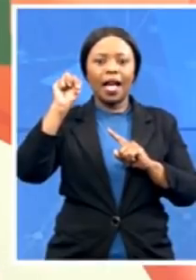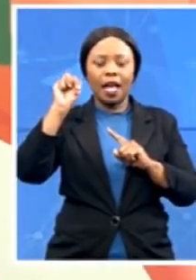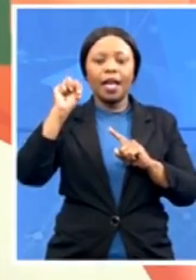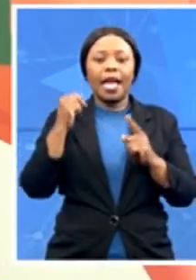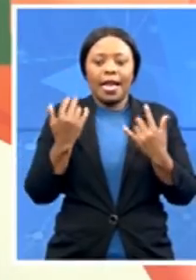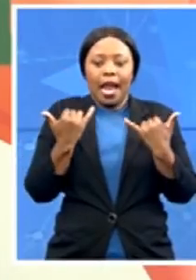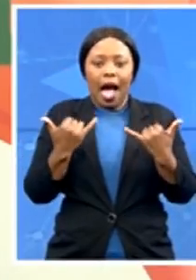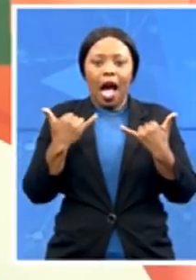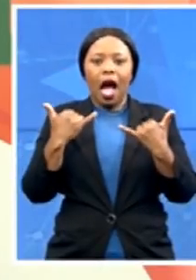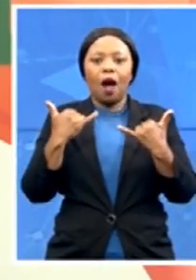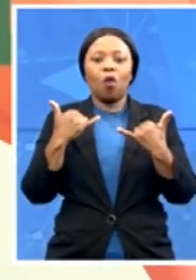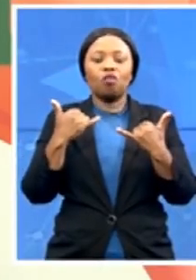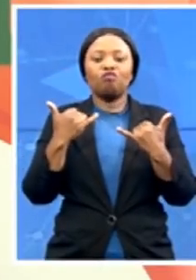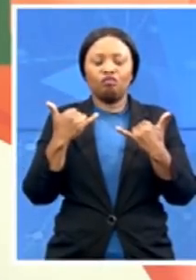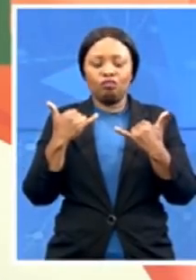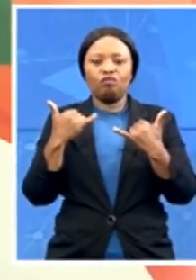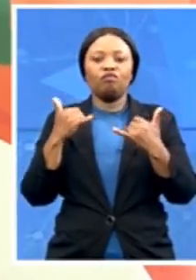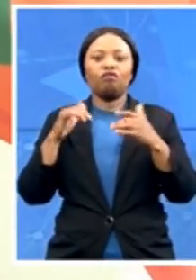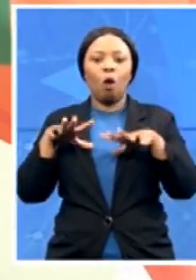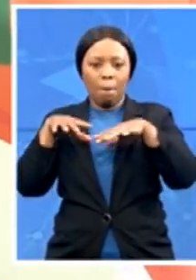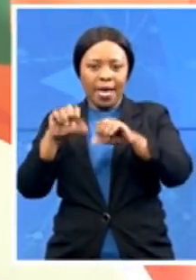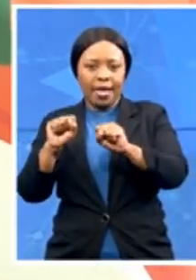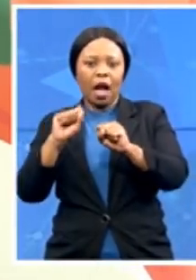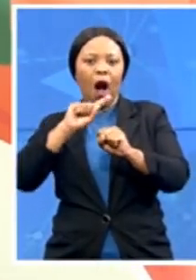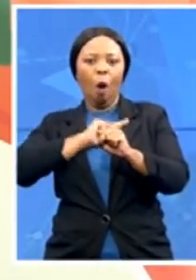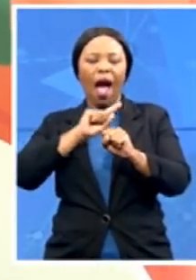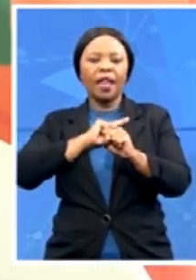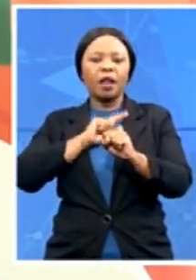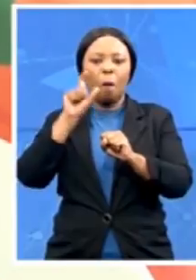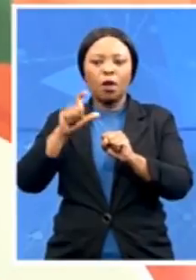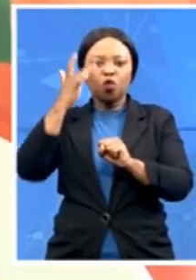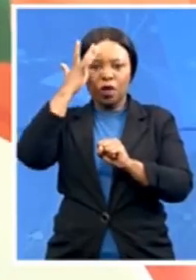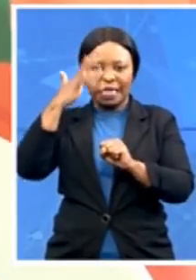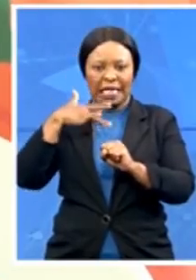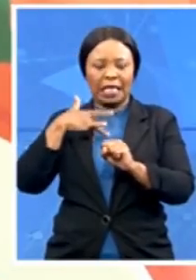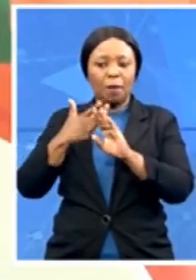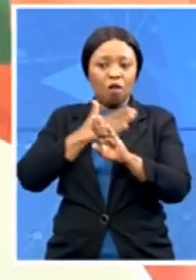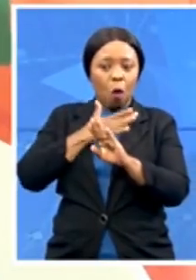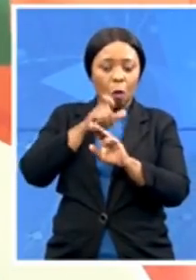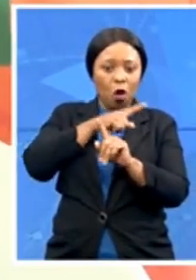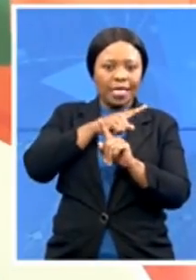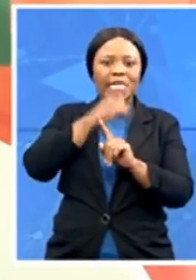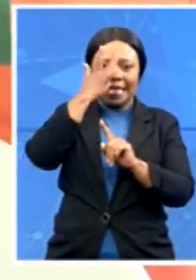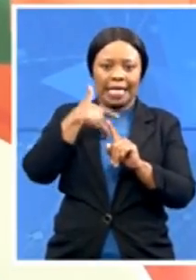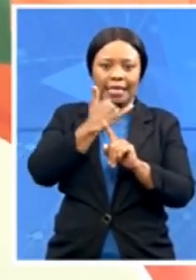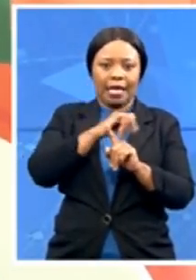sa kaka umdobe ebenga pambili pa. Speedy recovery kuwe mayor.